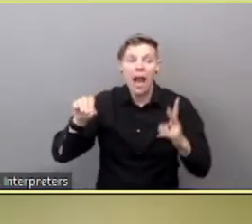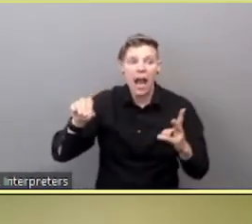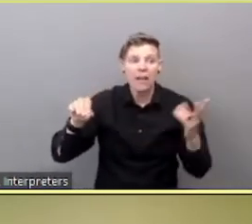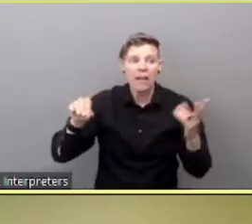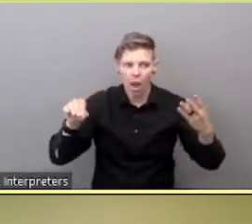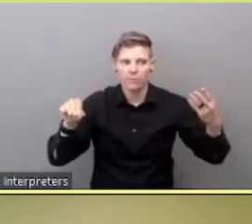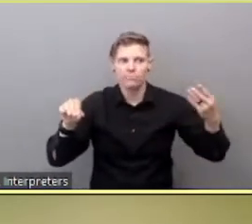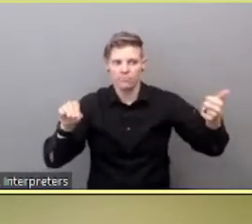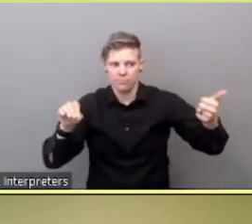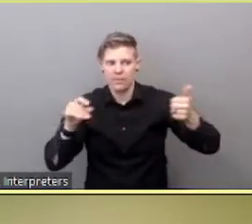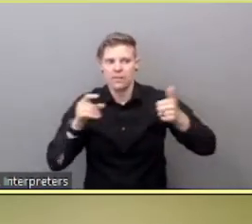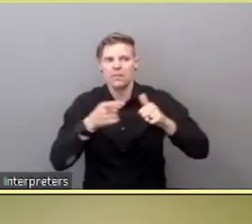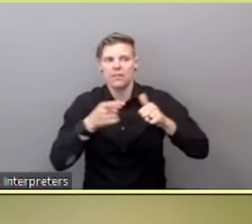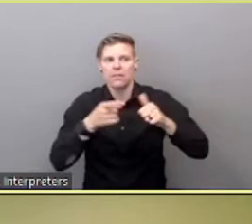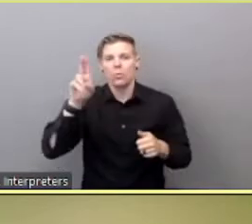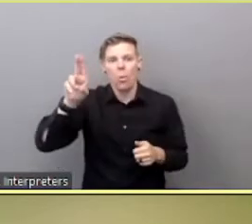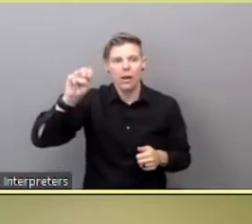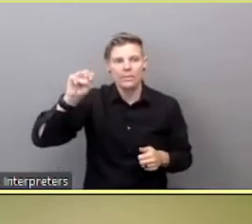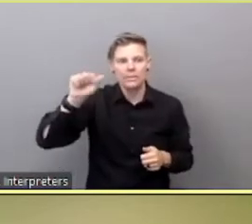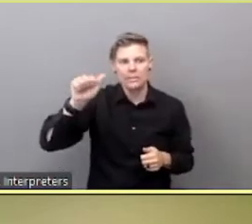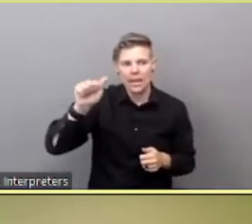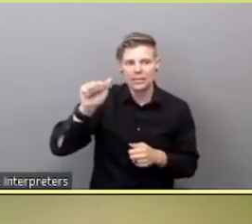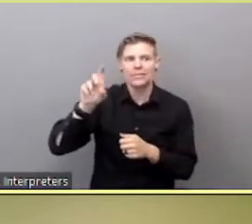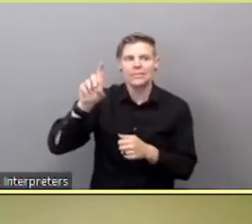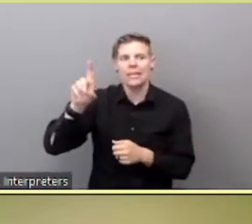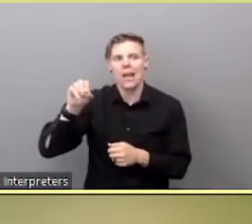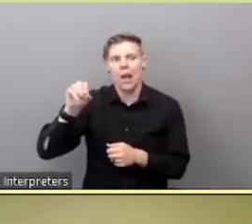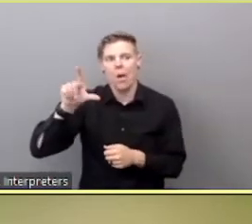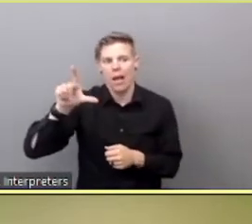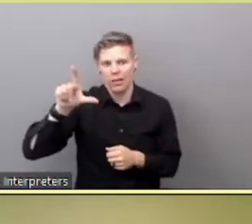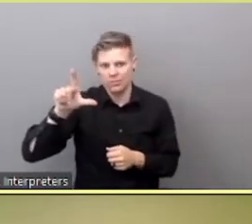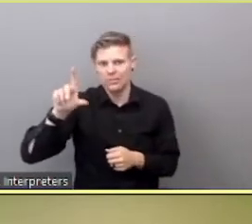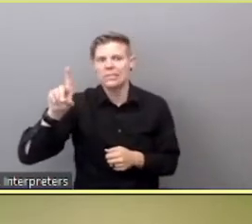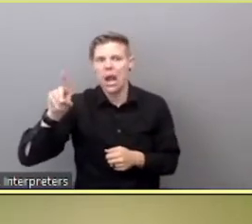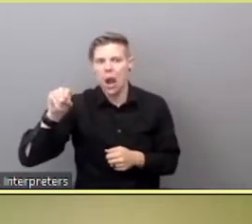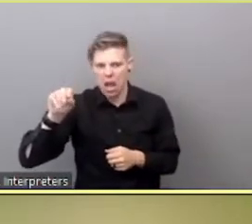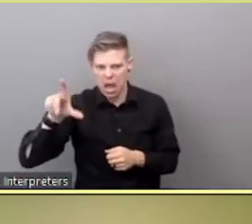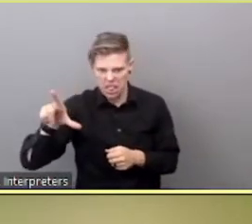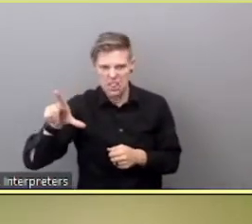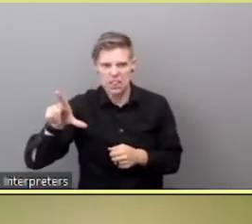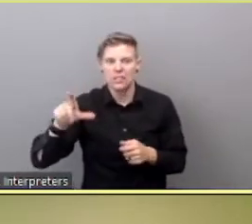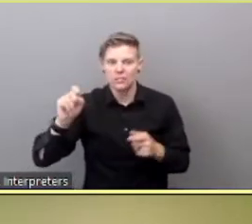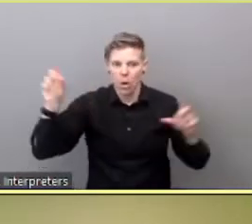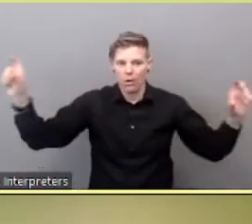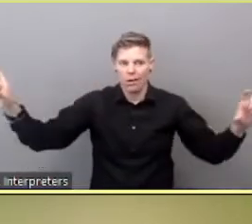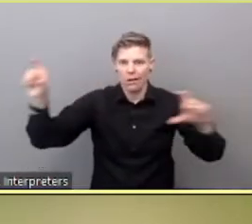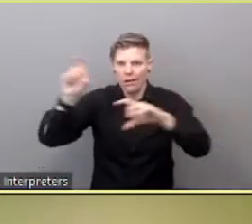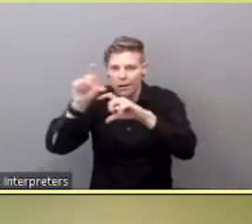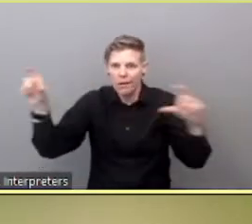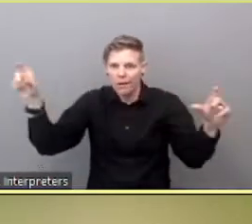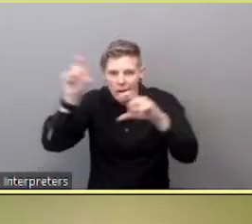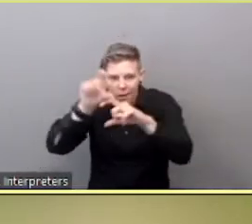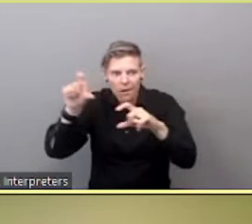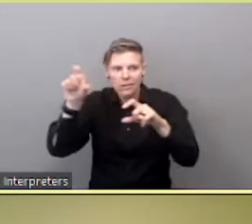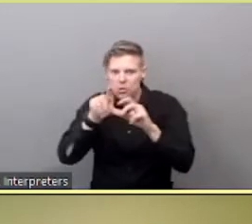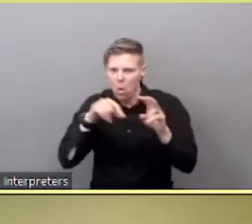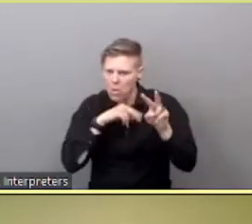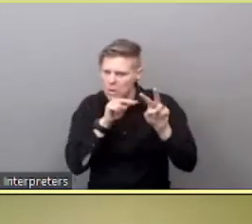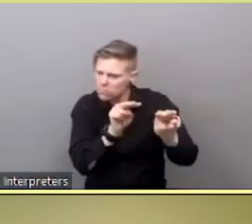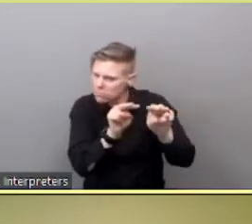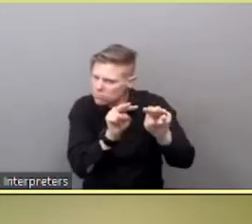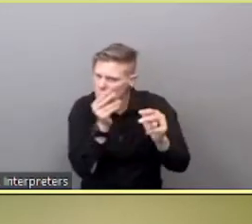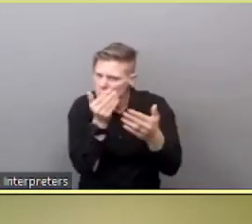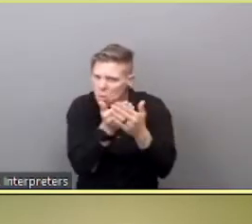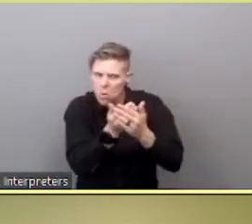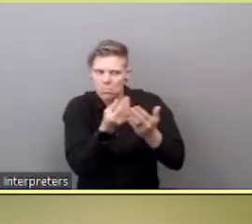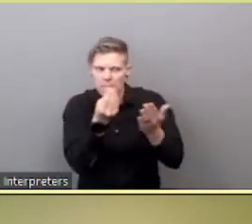USDOL. So we certainly have been monitoring very closely the trust fund. The balance does play a